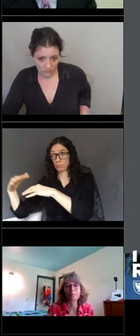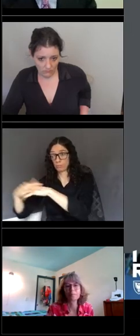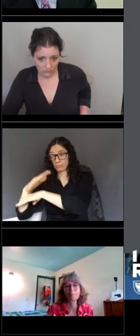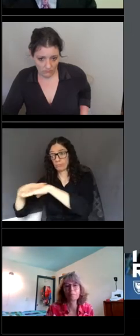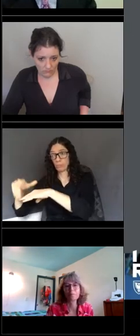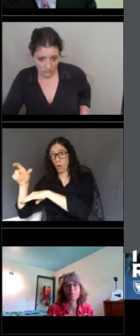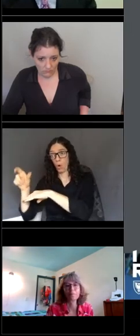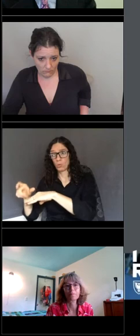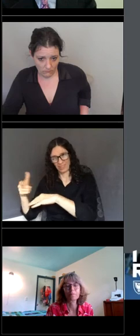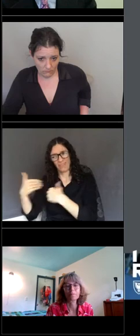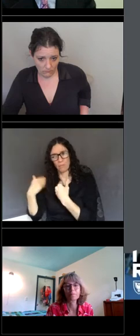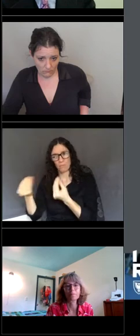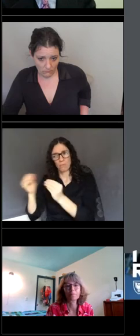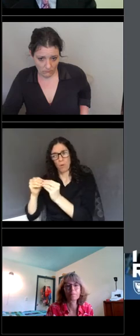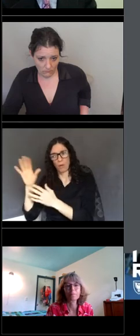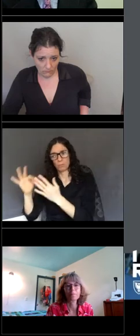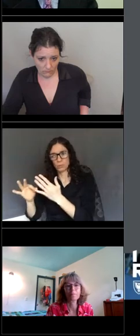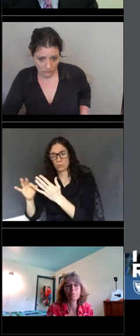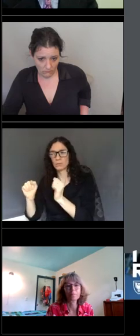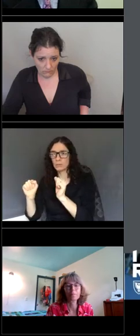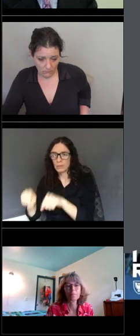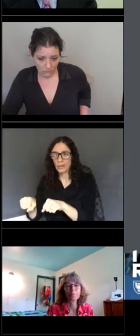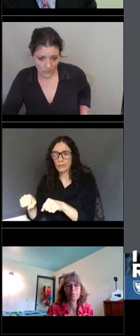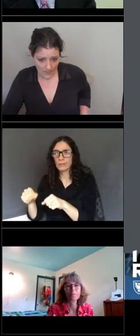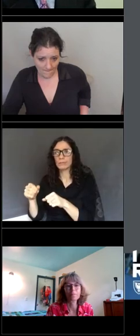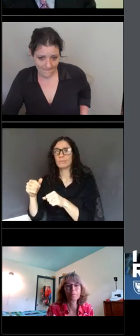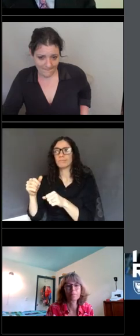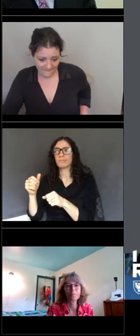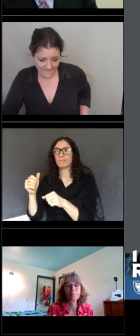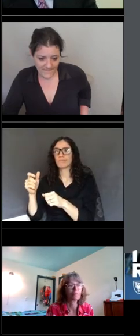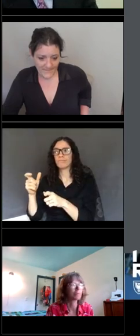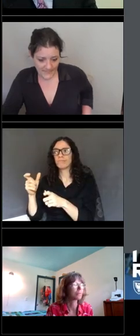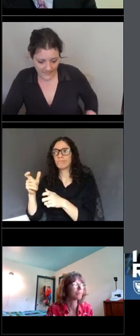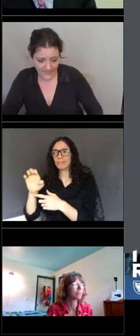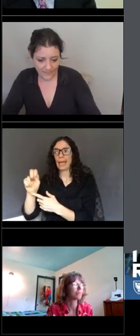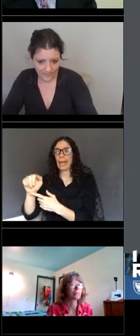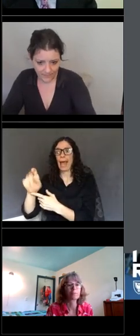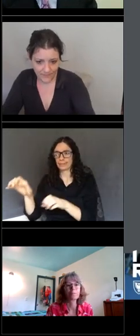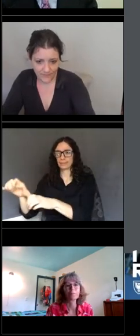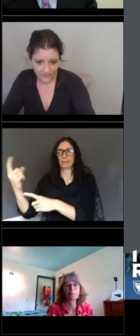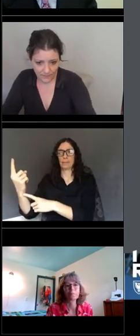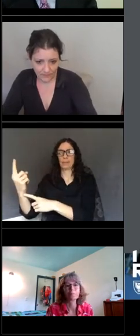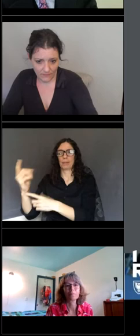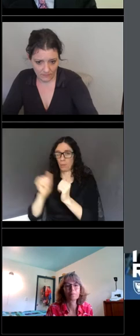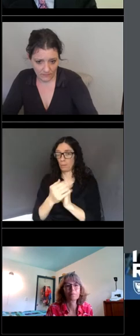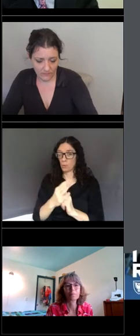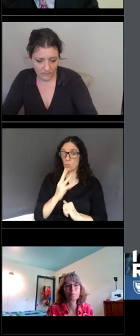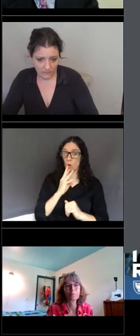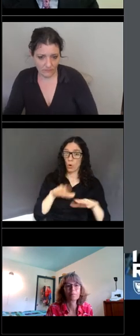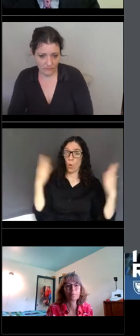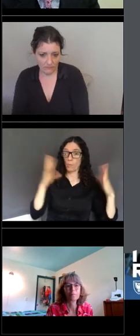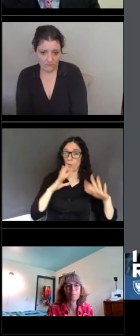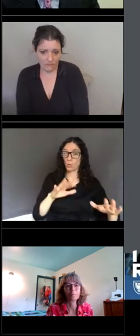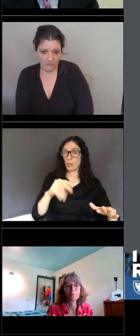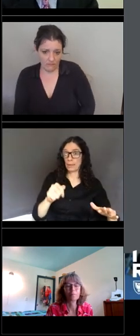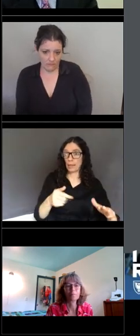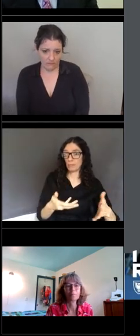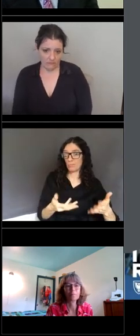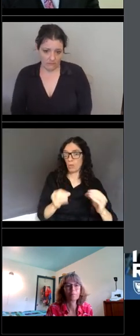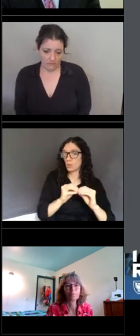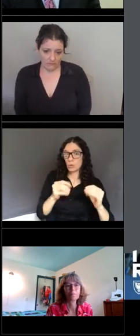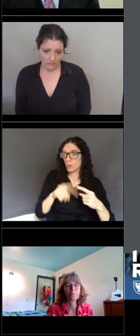say, of being able to enact something versus a blue water open ocean MPA. You know, there's no seawall you can put up.